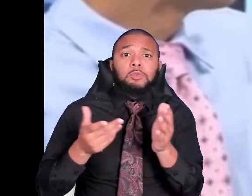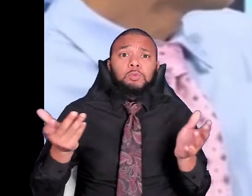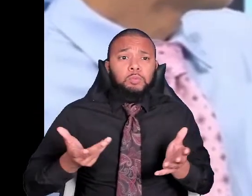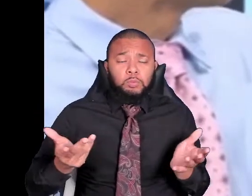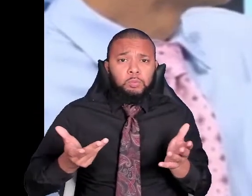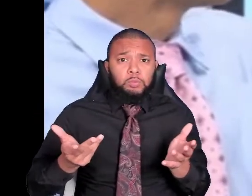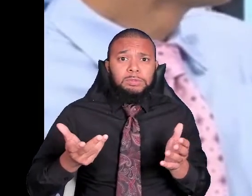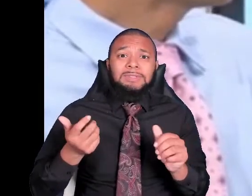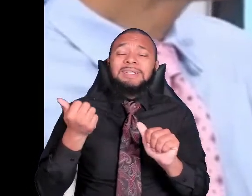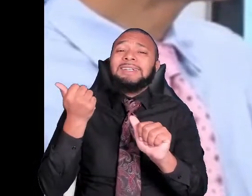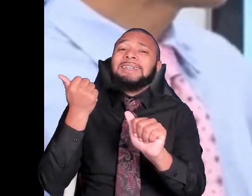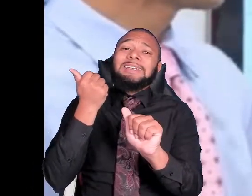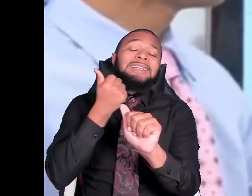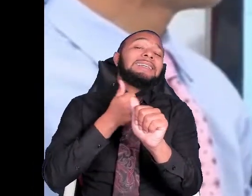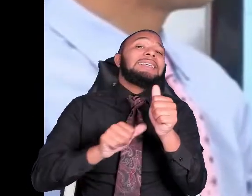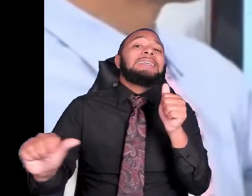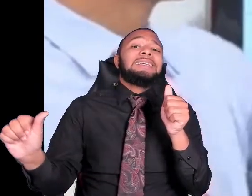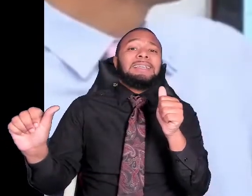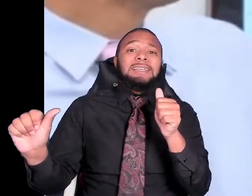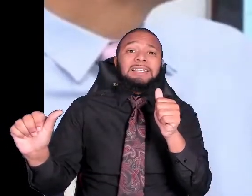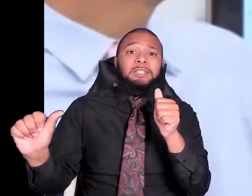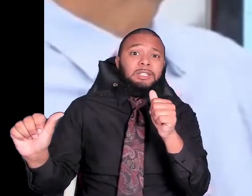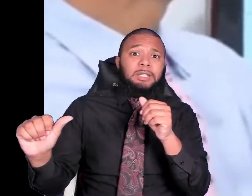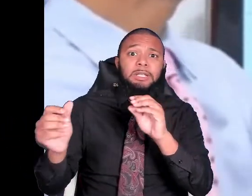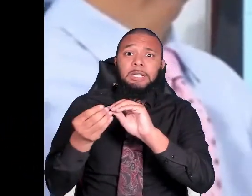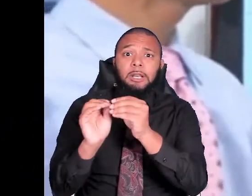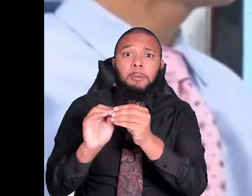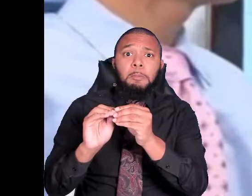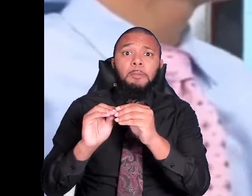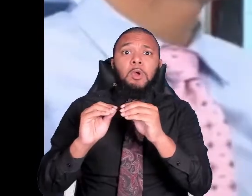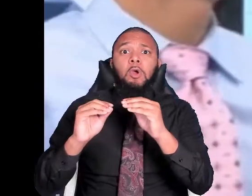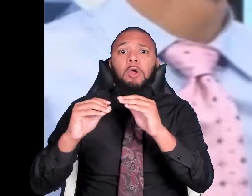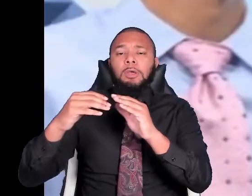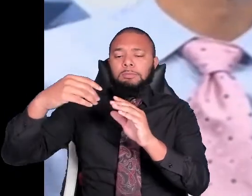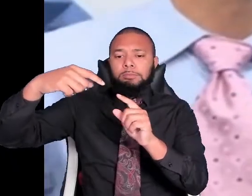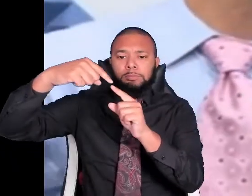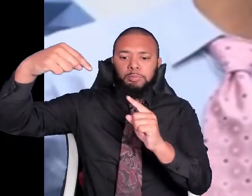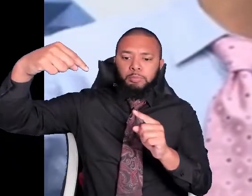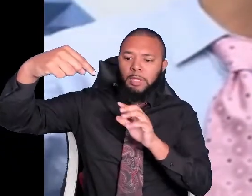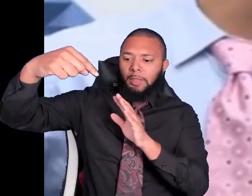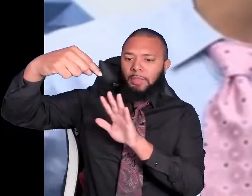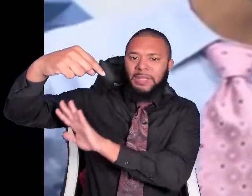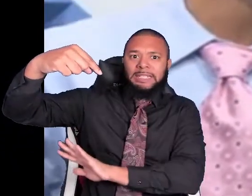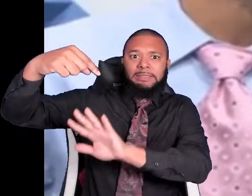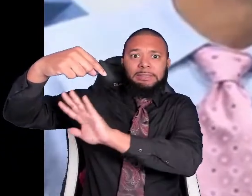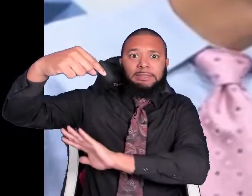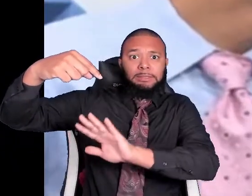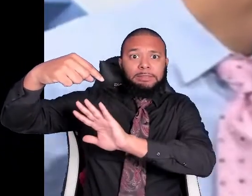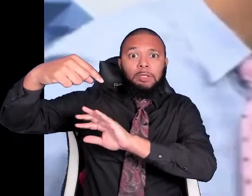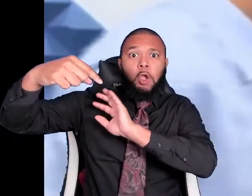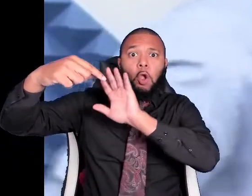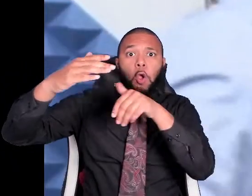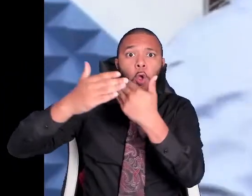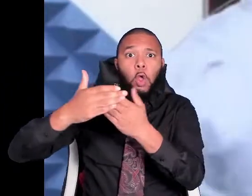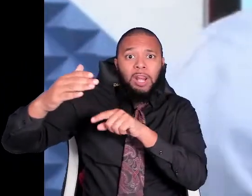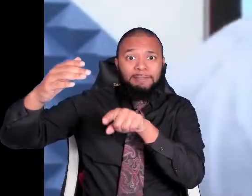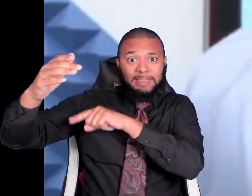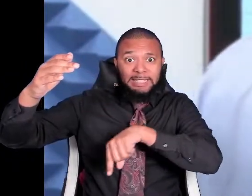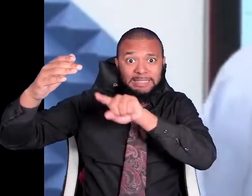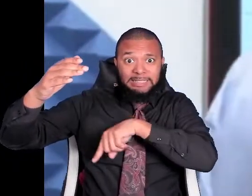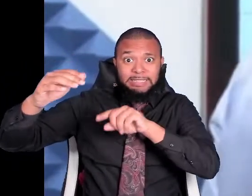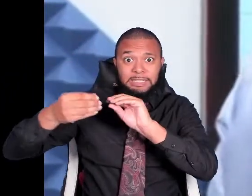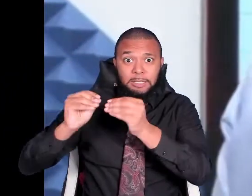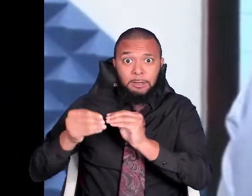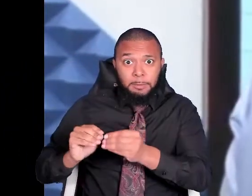solution less than or under this line is going to be true. So what